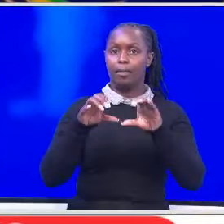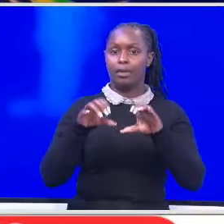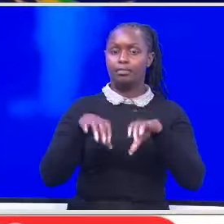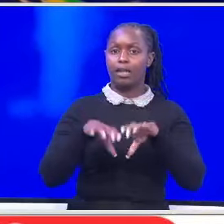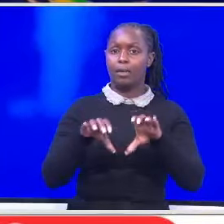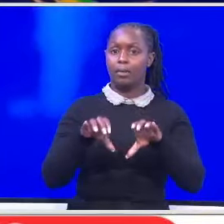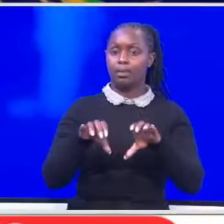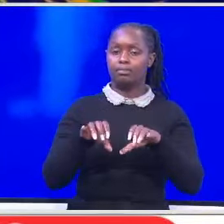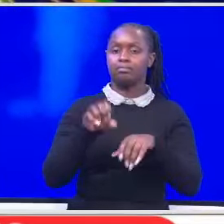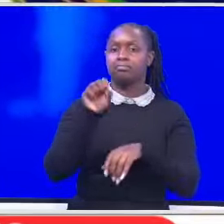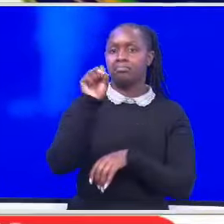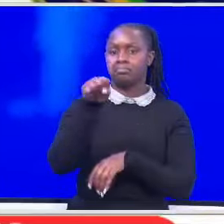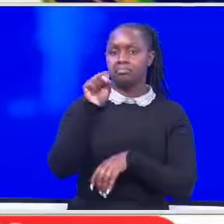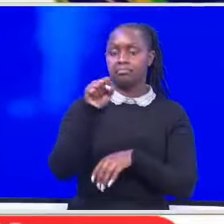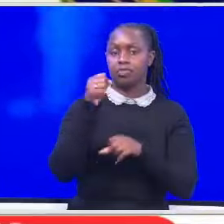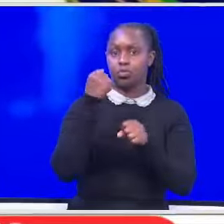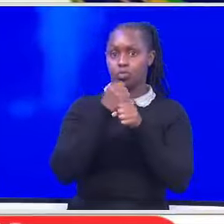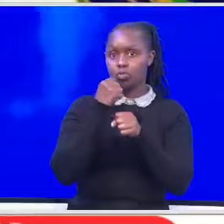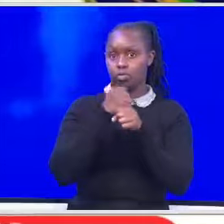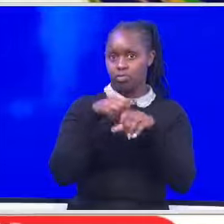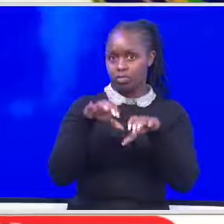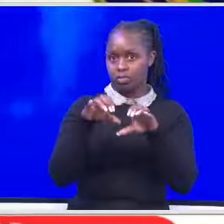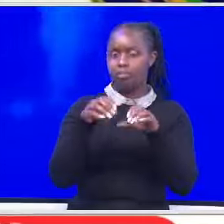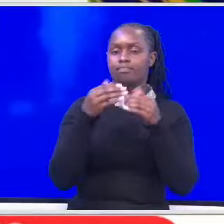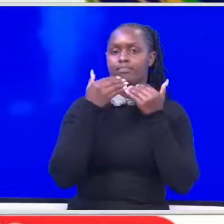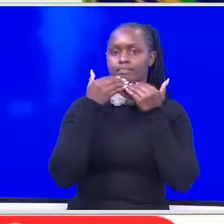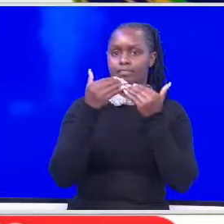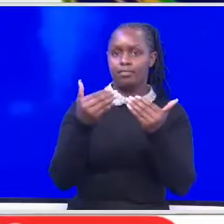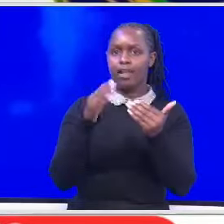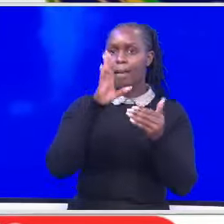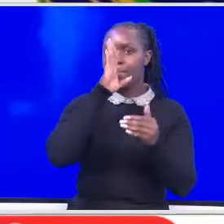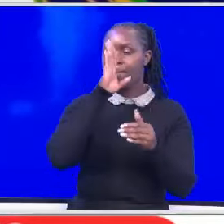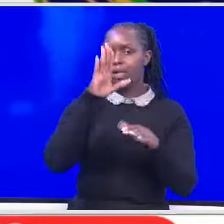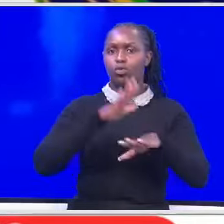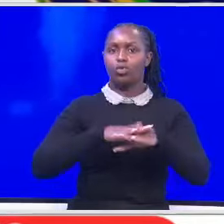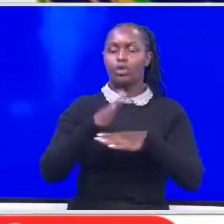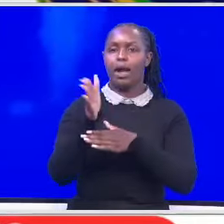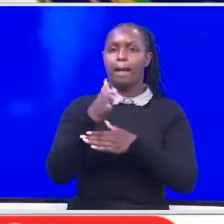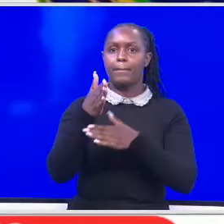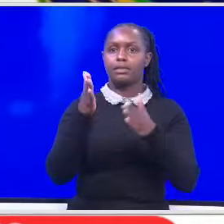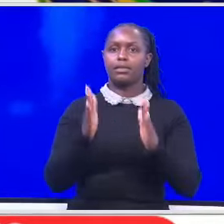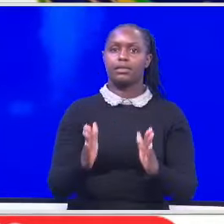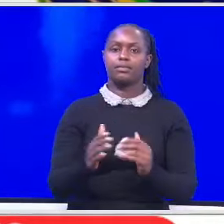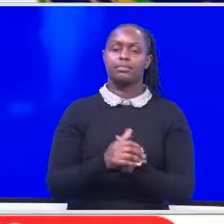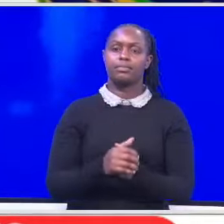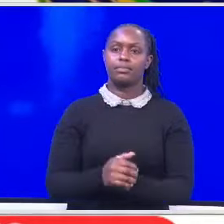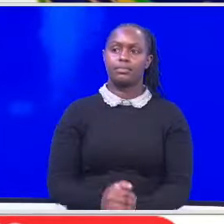The diploma. You're studying diploma. Thank you very much. Be our good ambassadors.